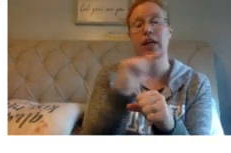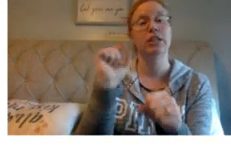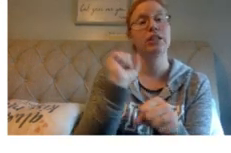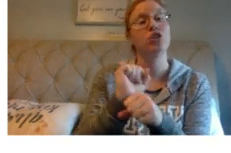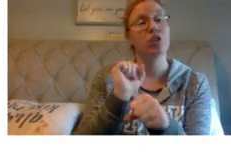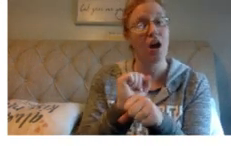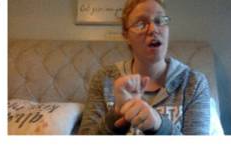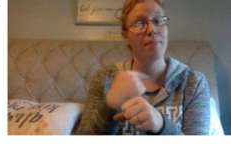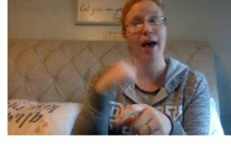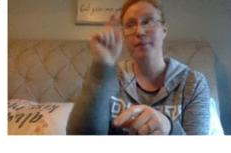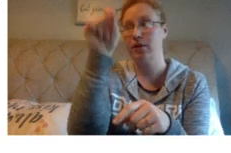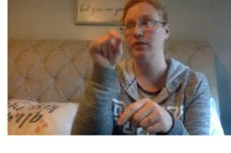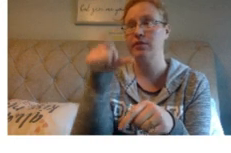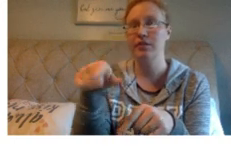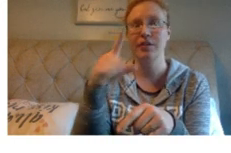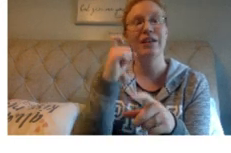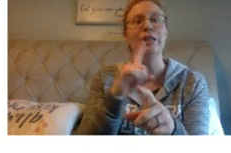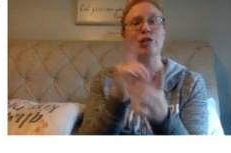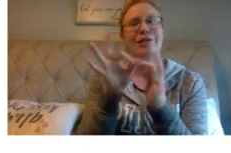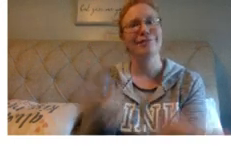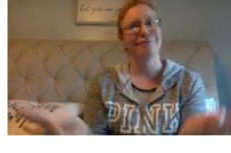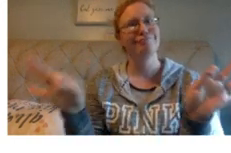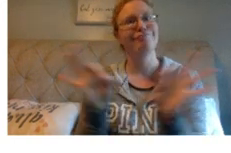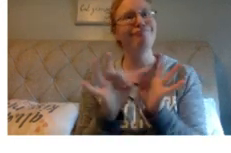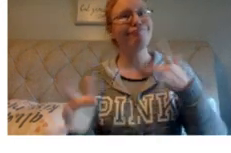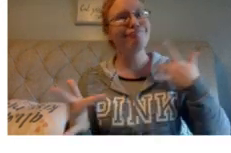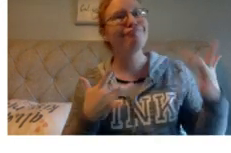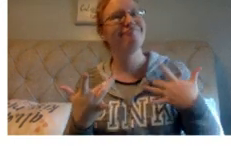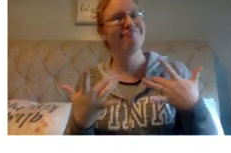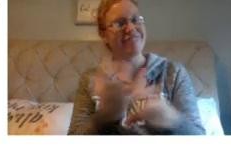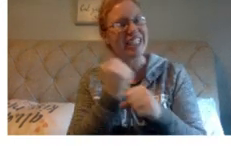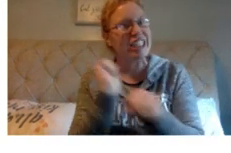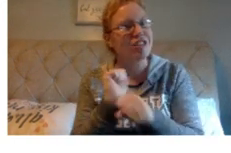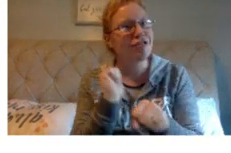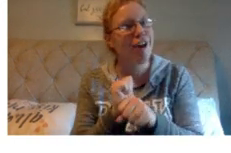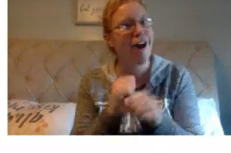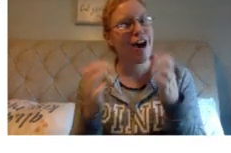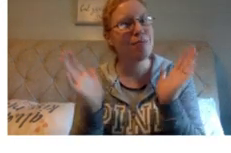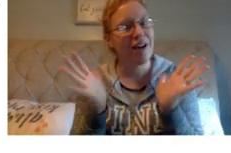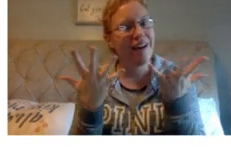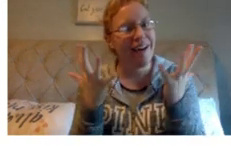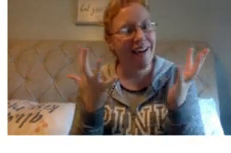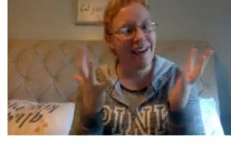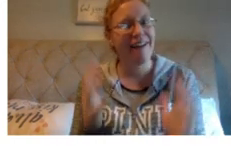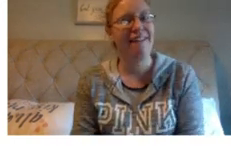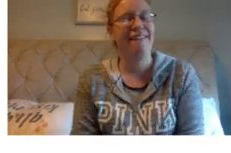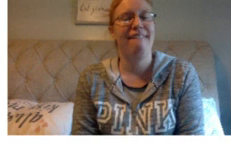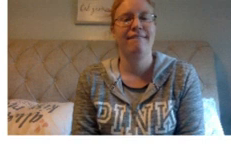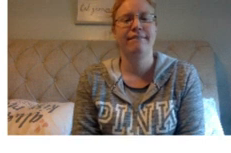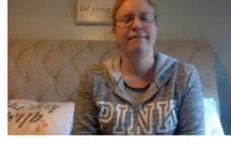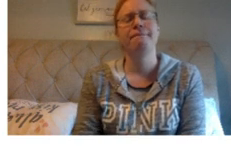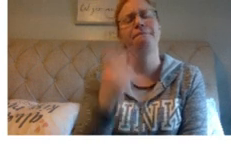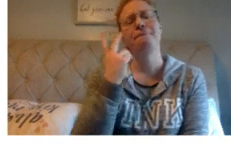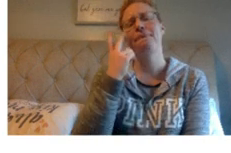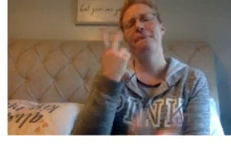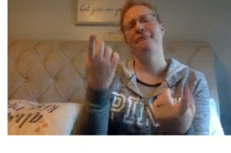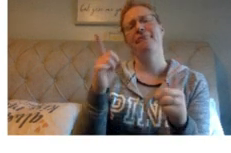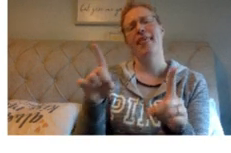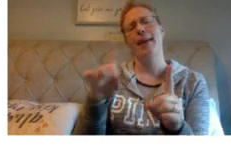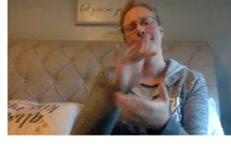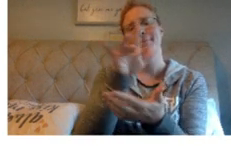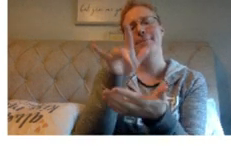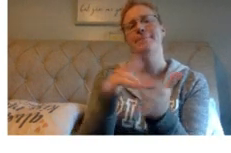I put an exclamation point because it's pretty exciting. Woohoo, she gets the job. Okay, now let's look at what happens in